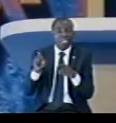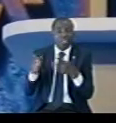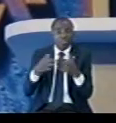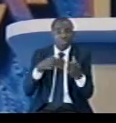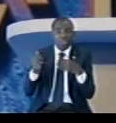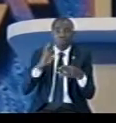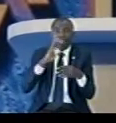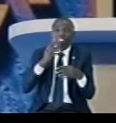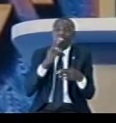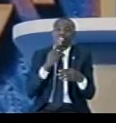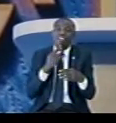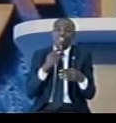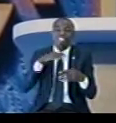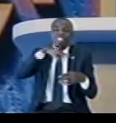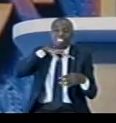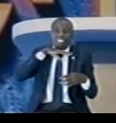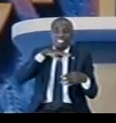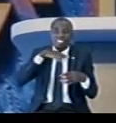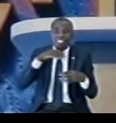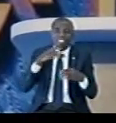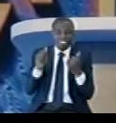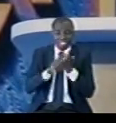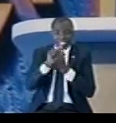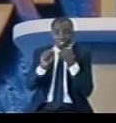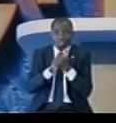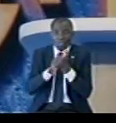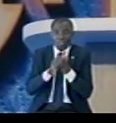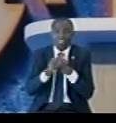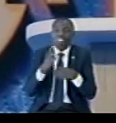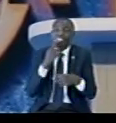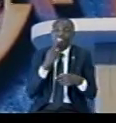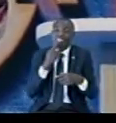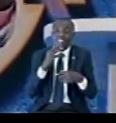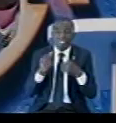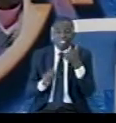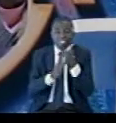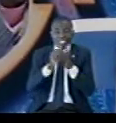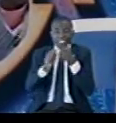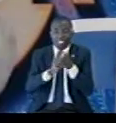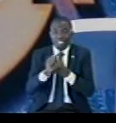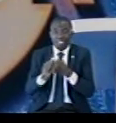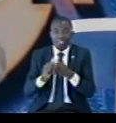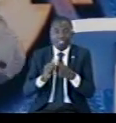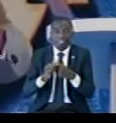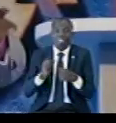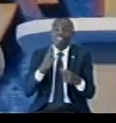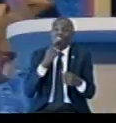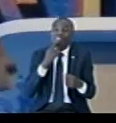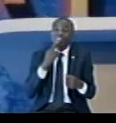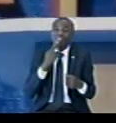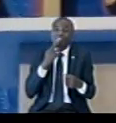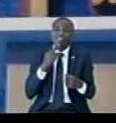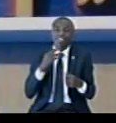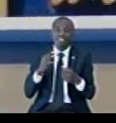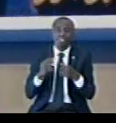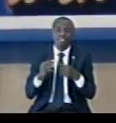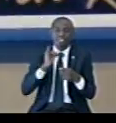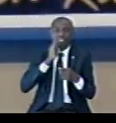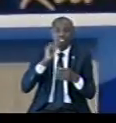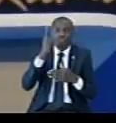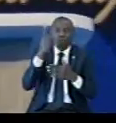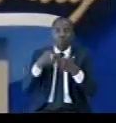evil, dangerous. Red, danger. Red is what, you